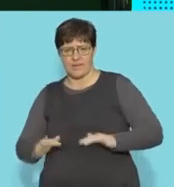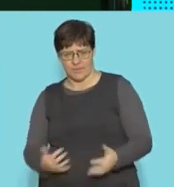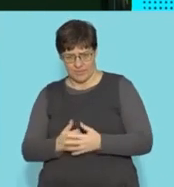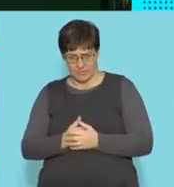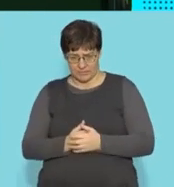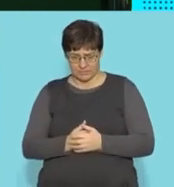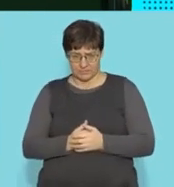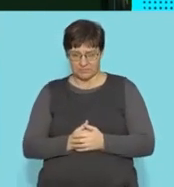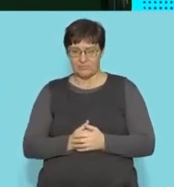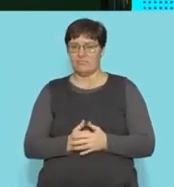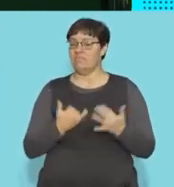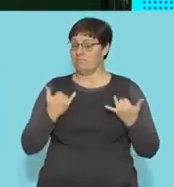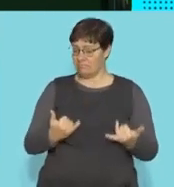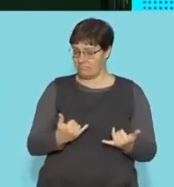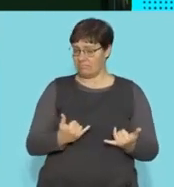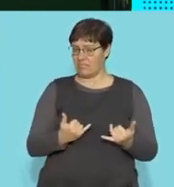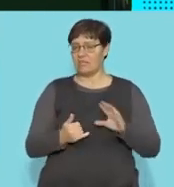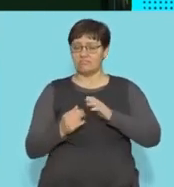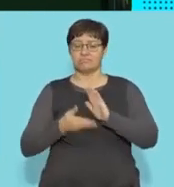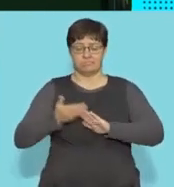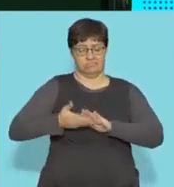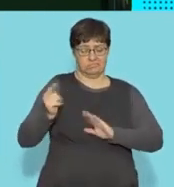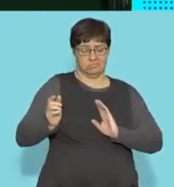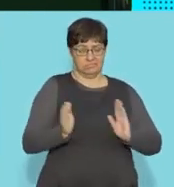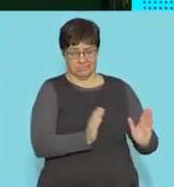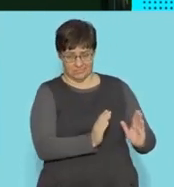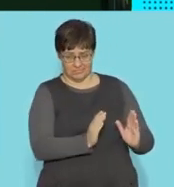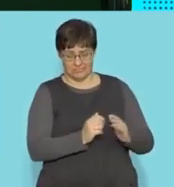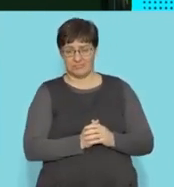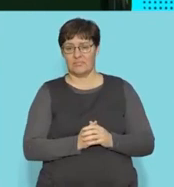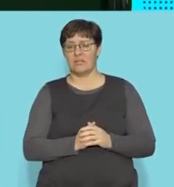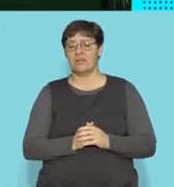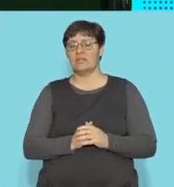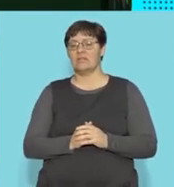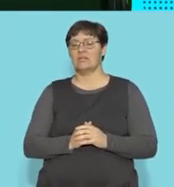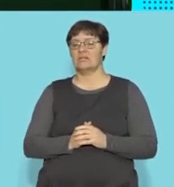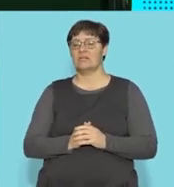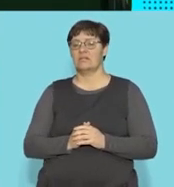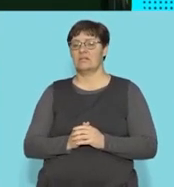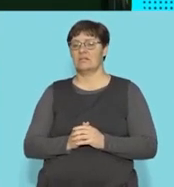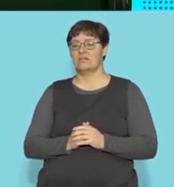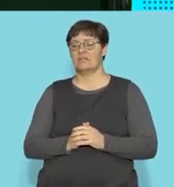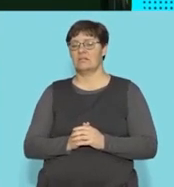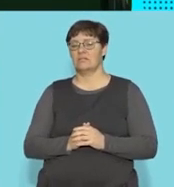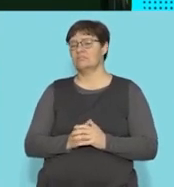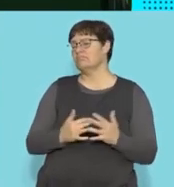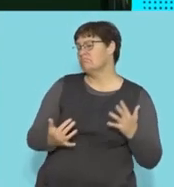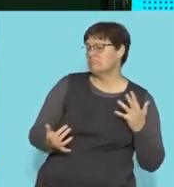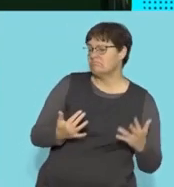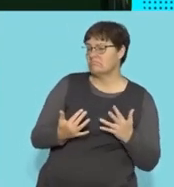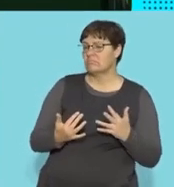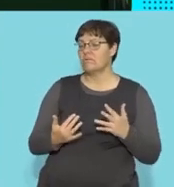etc. So we'll speed up that part of the lesson today, and we